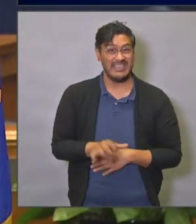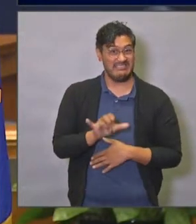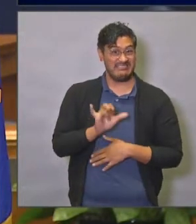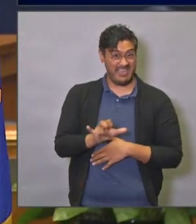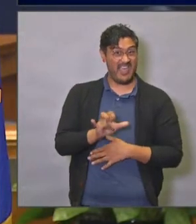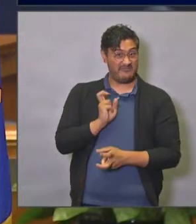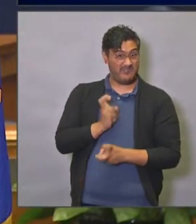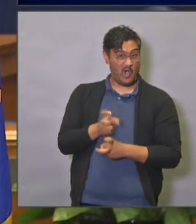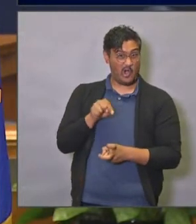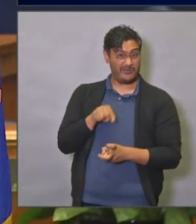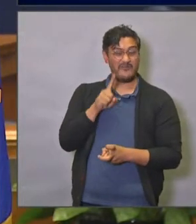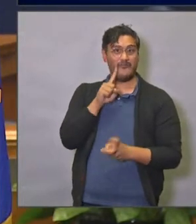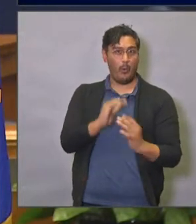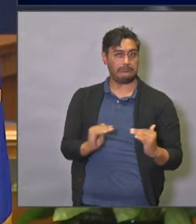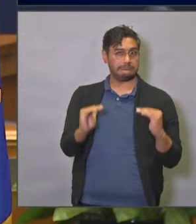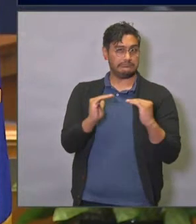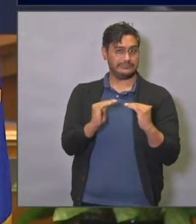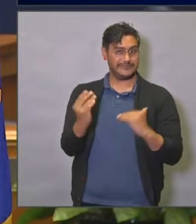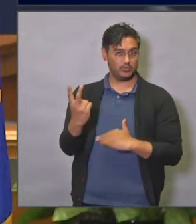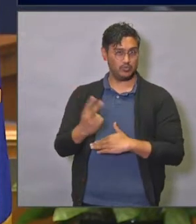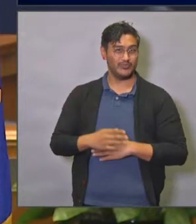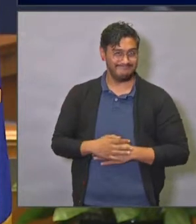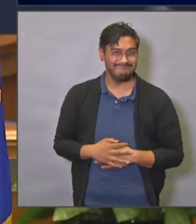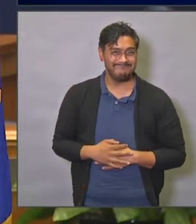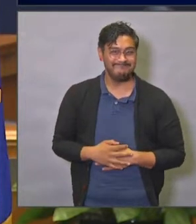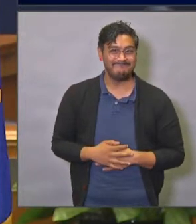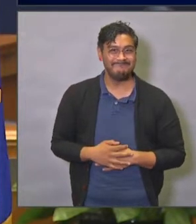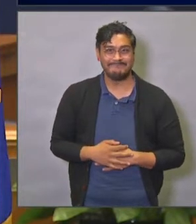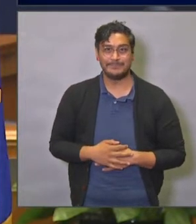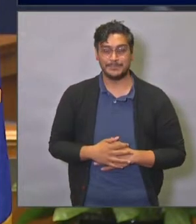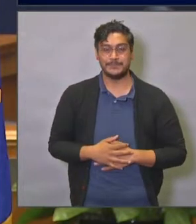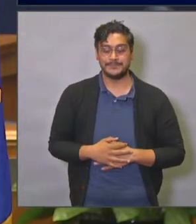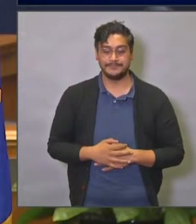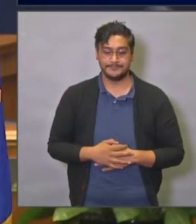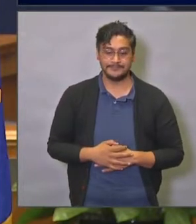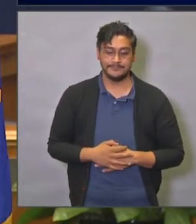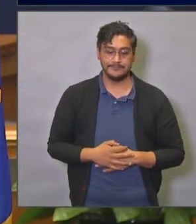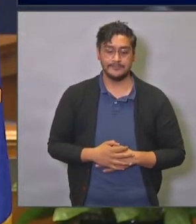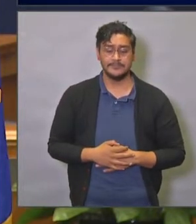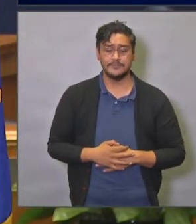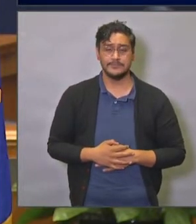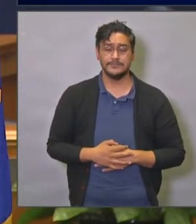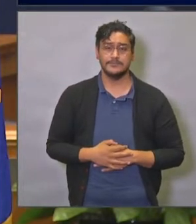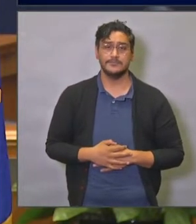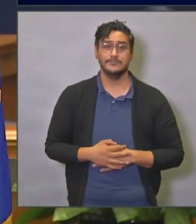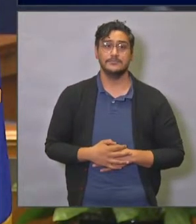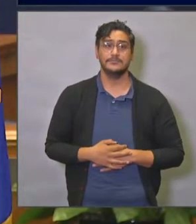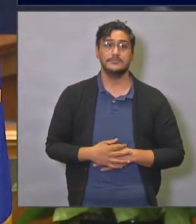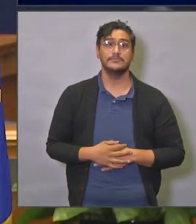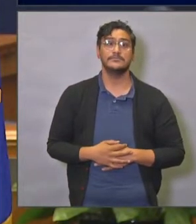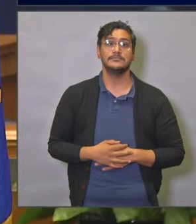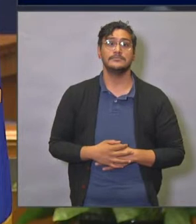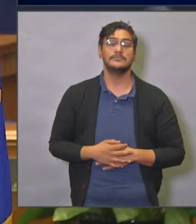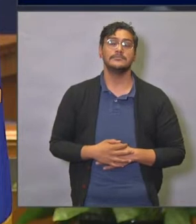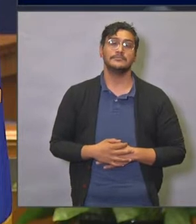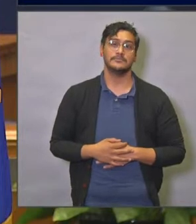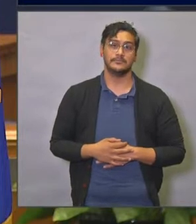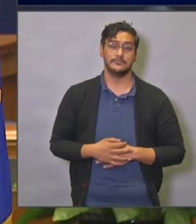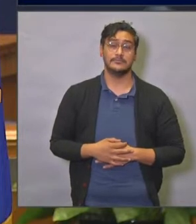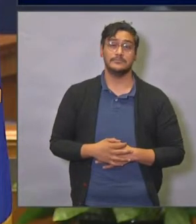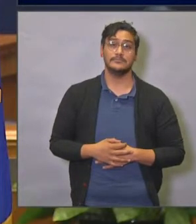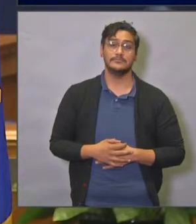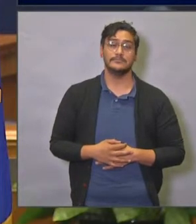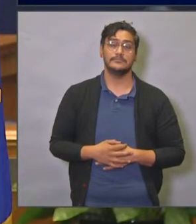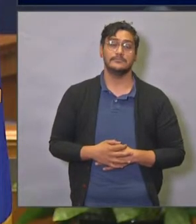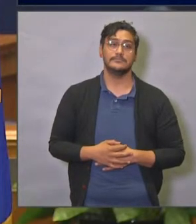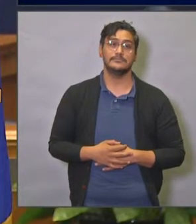Tier 2 at this point in time. I want to note that the state does apply